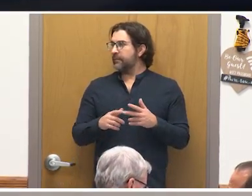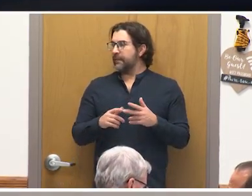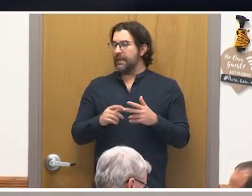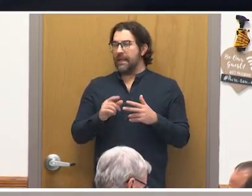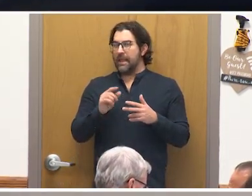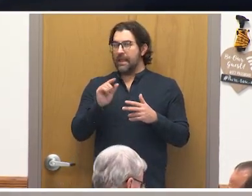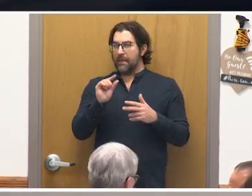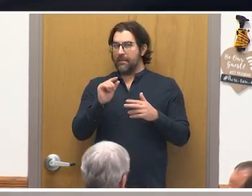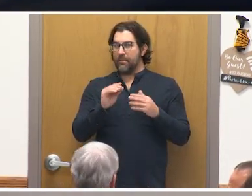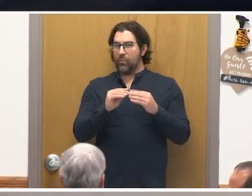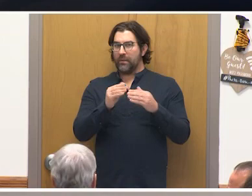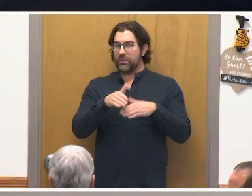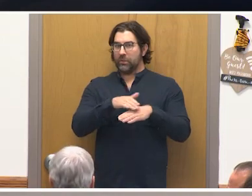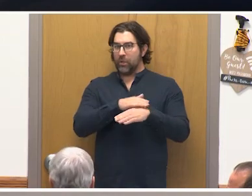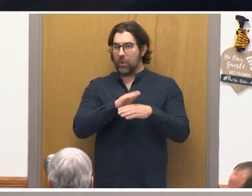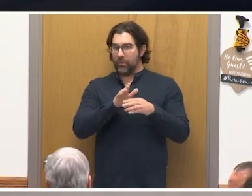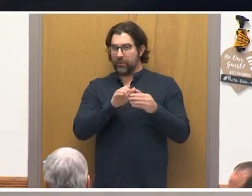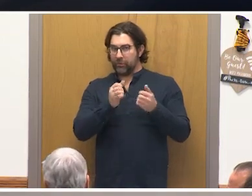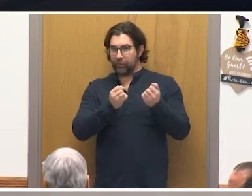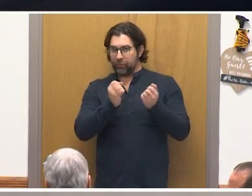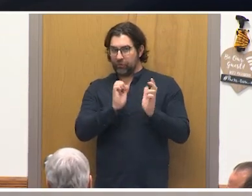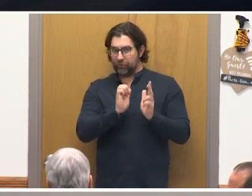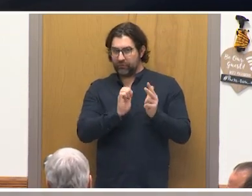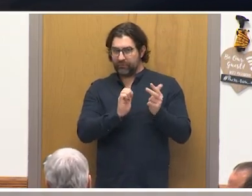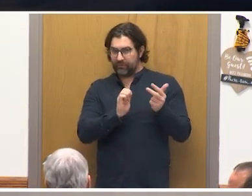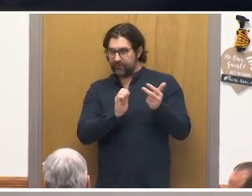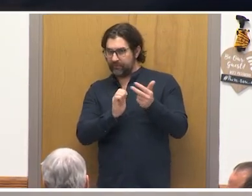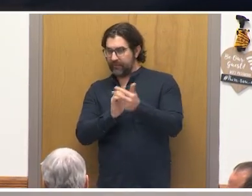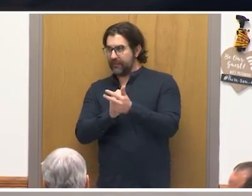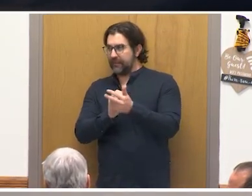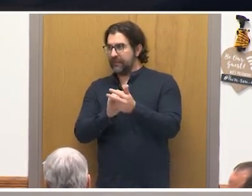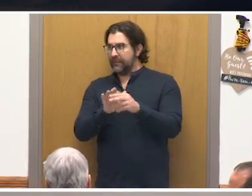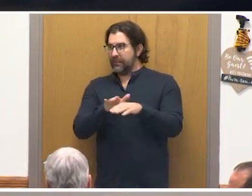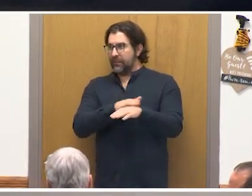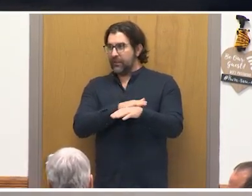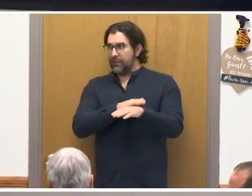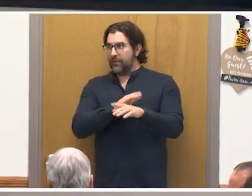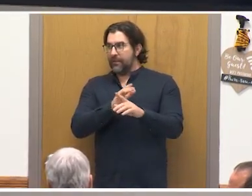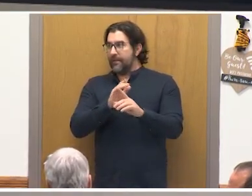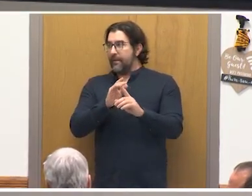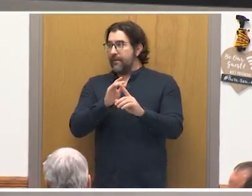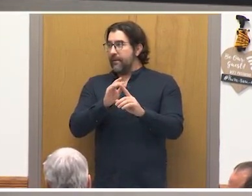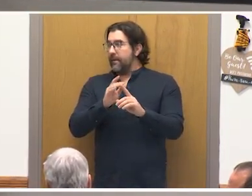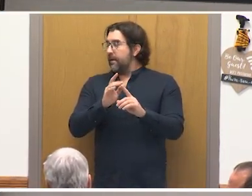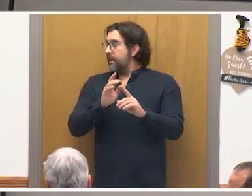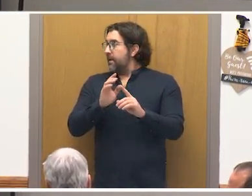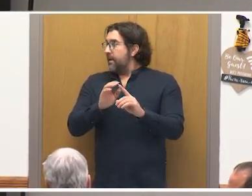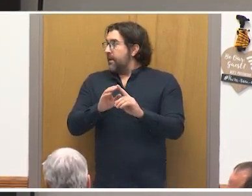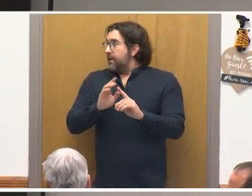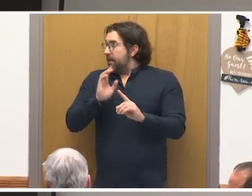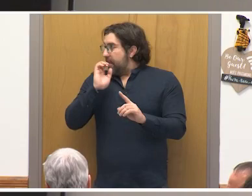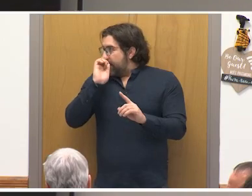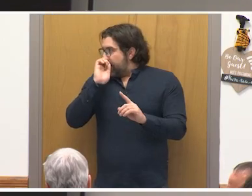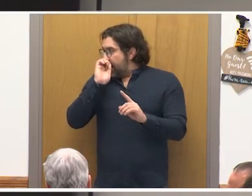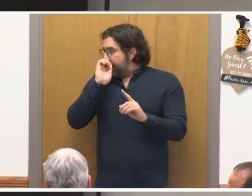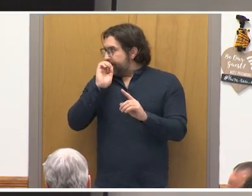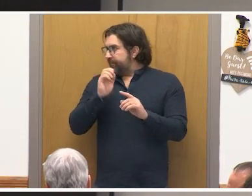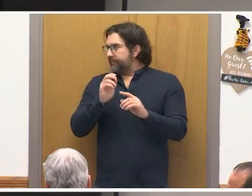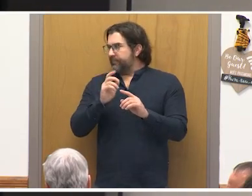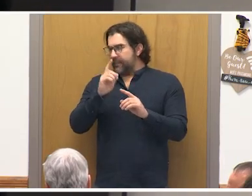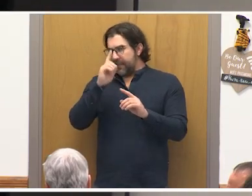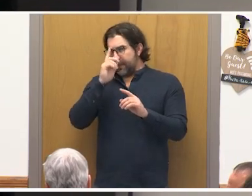it a slower turn for vehicles, but the way that these are designed is to accommodate I believe we used a fire